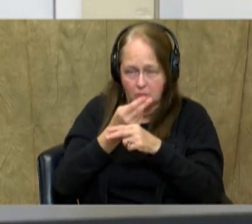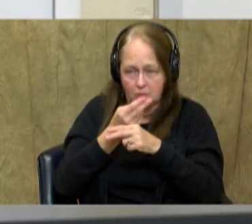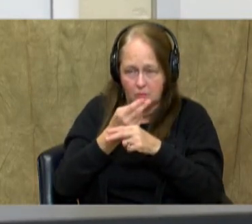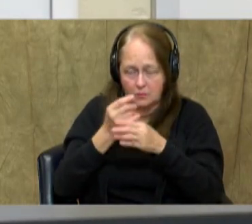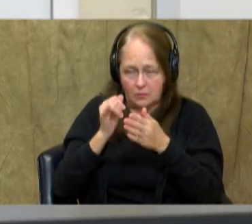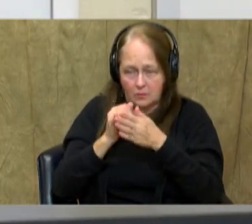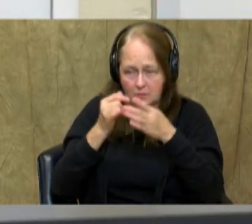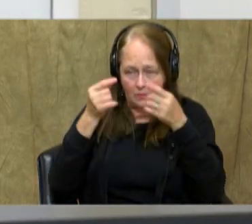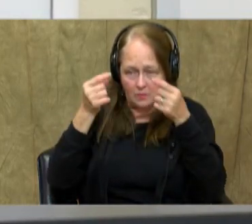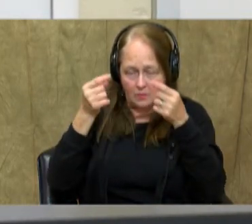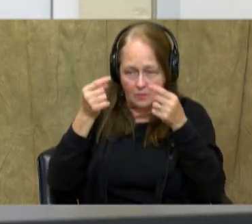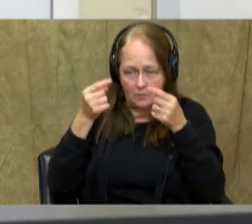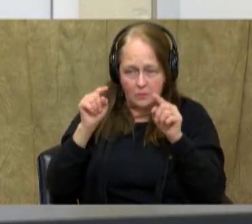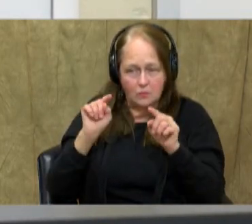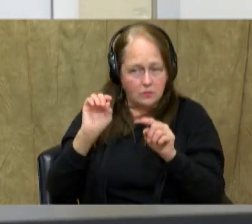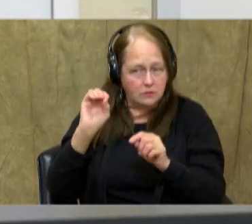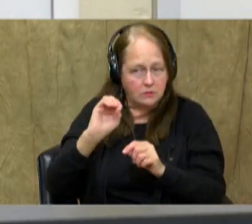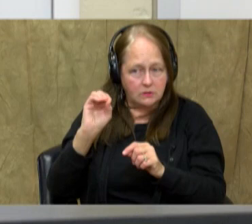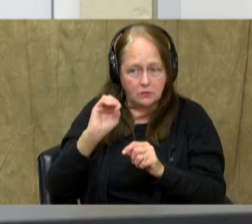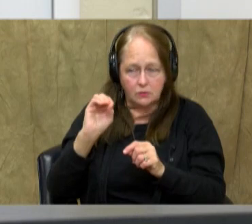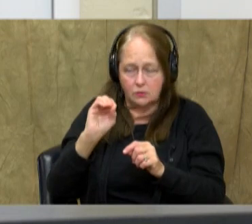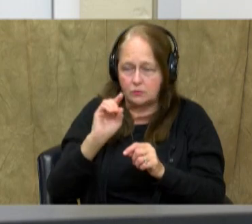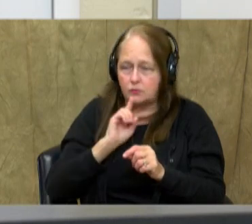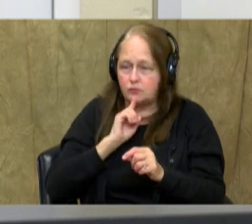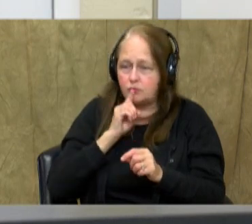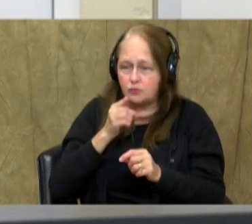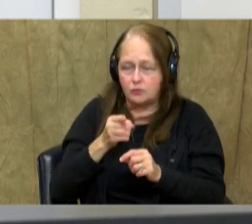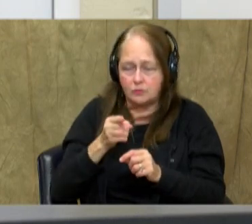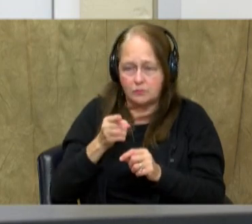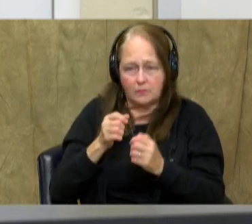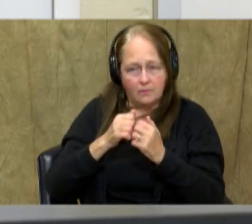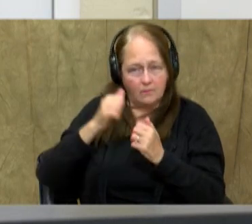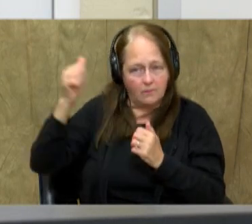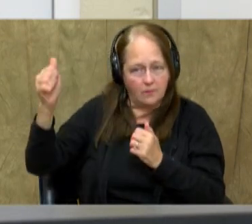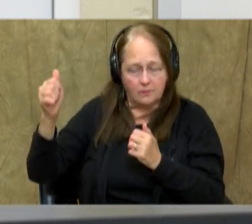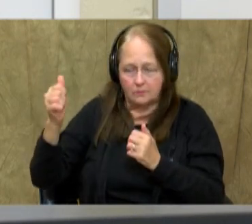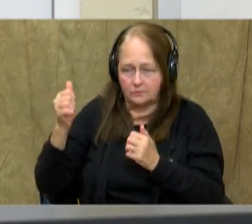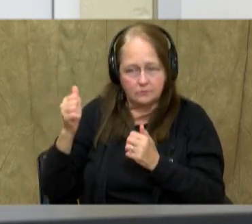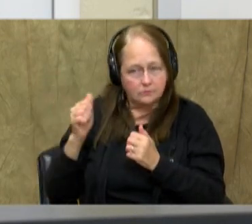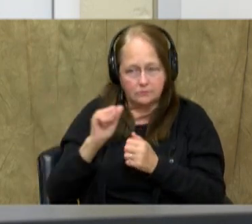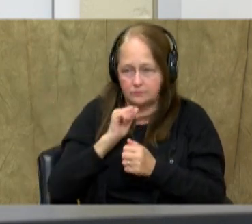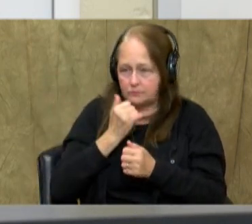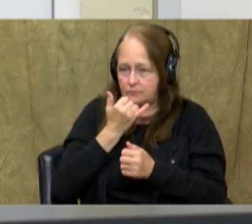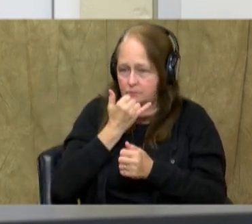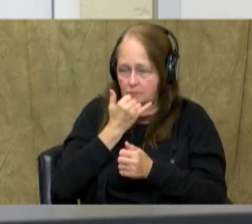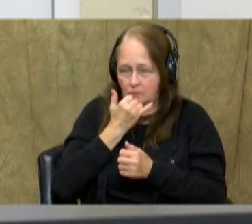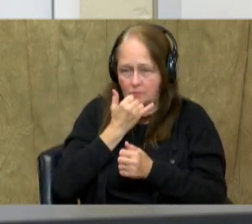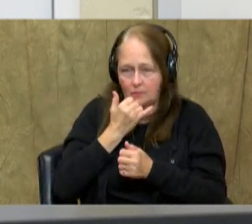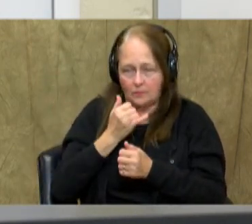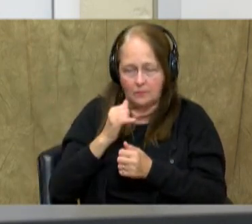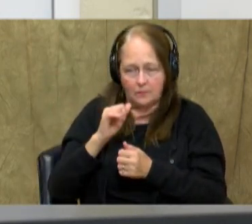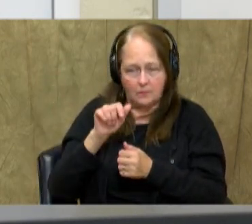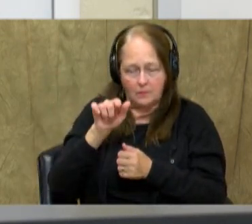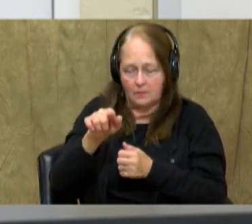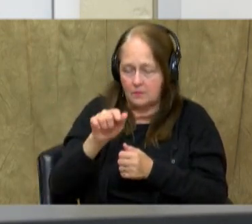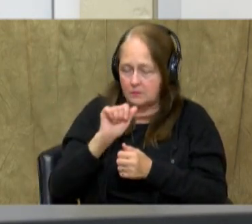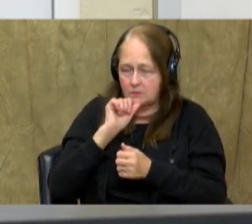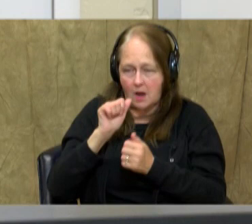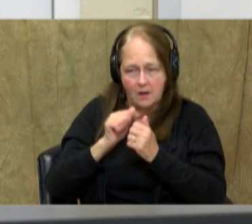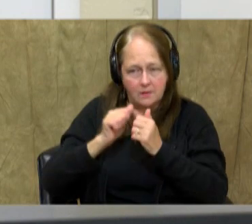this has absolutely zero truth about distance to the moon. Distance is not modeled